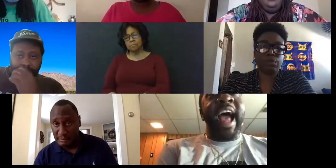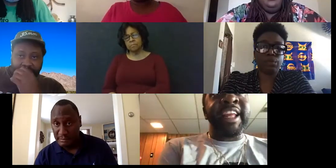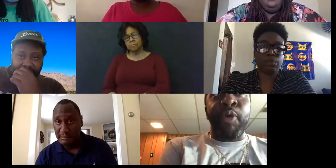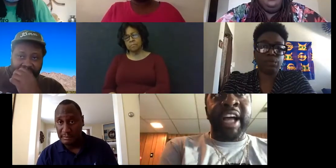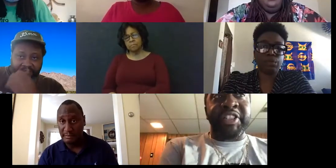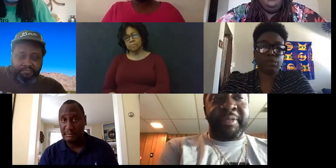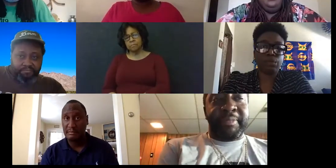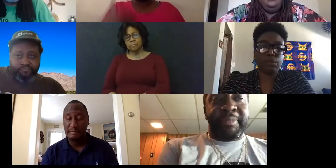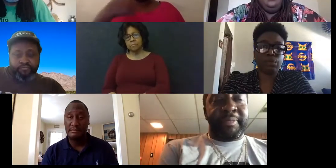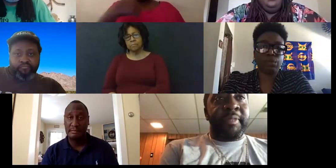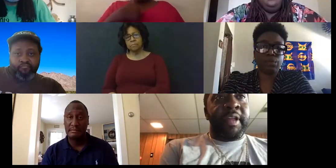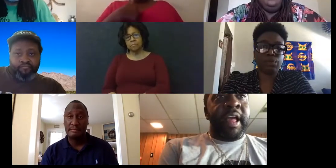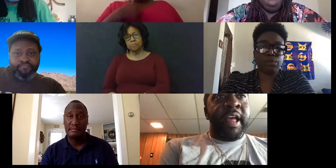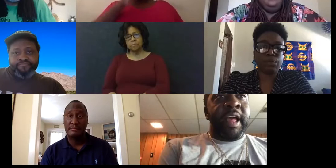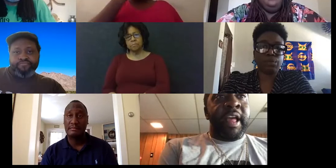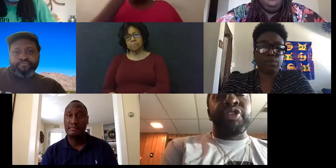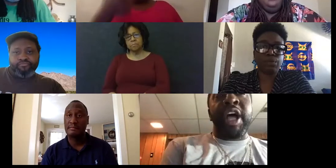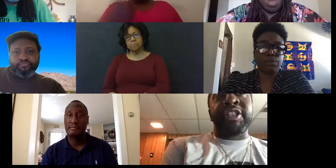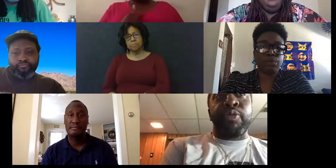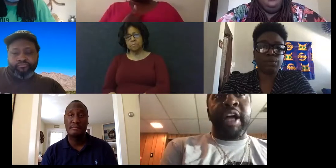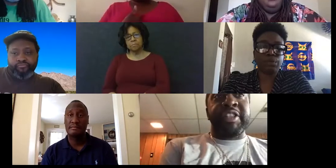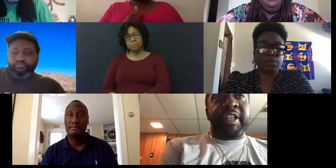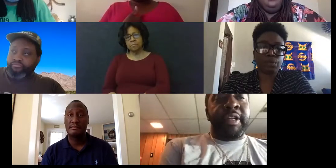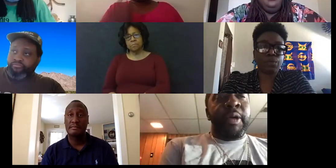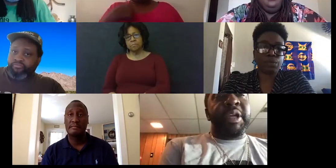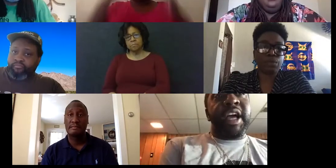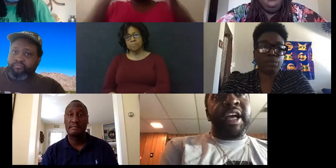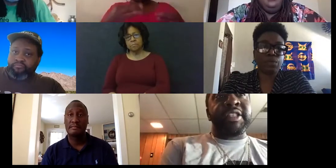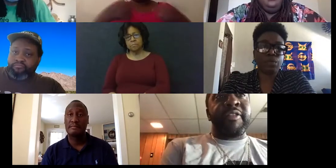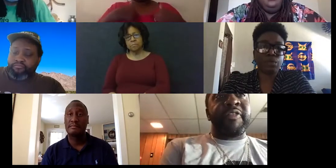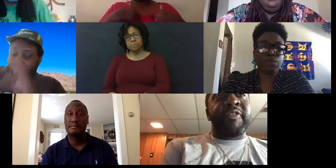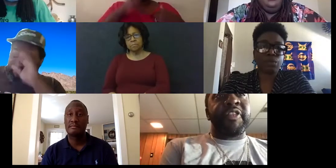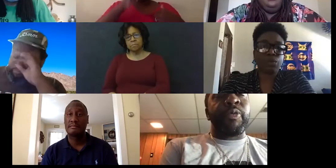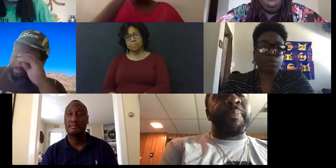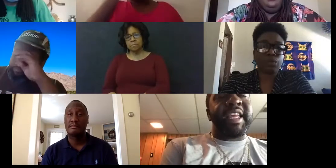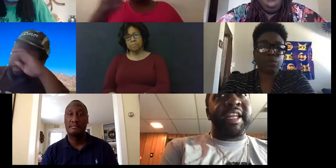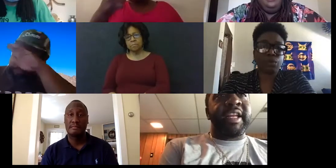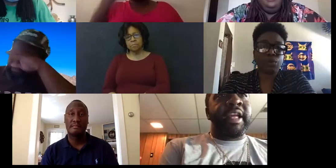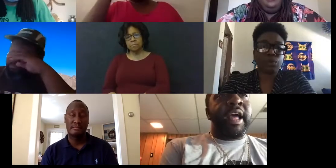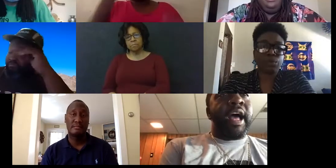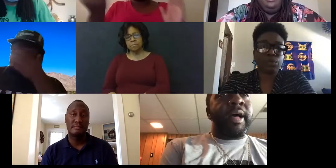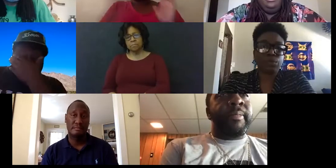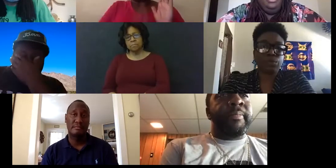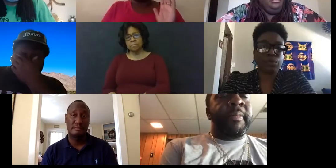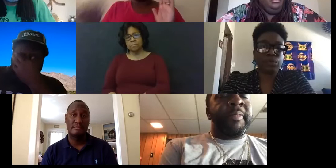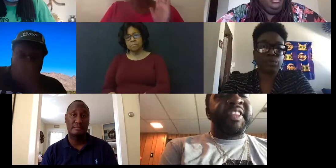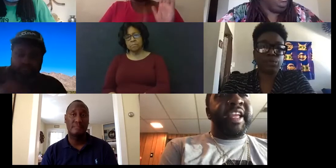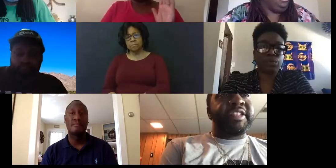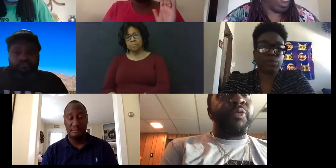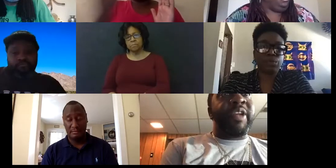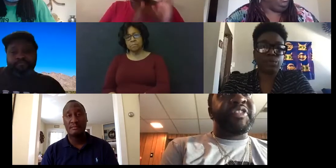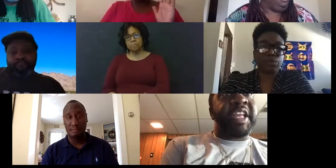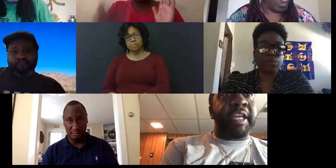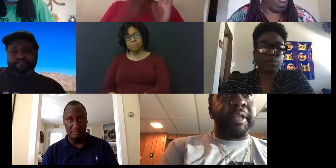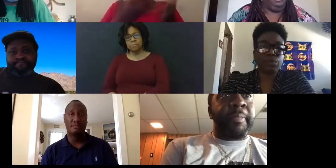I didn't watch it. Mm-hmm. I chose not to watch it because of the repeated things